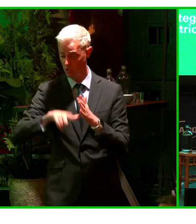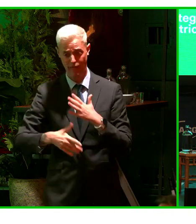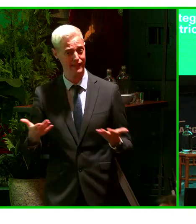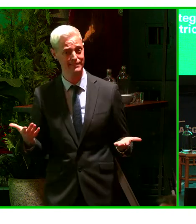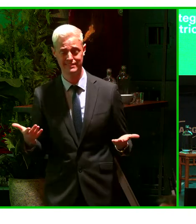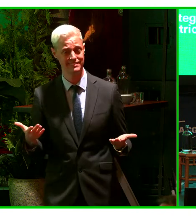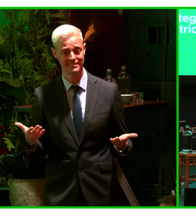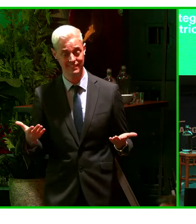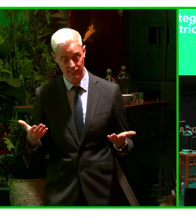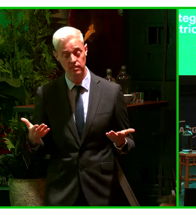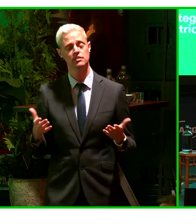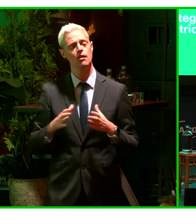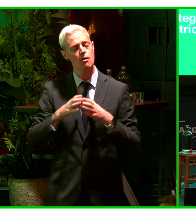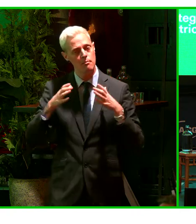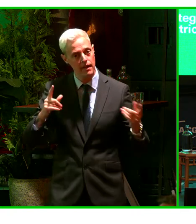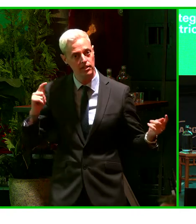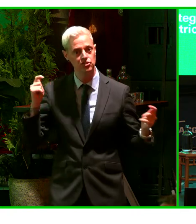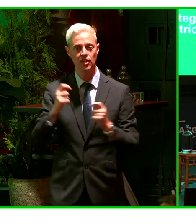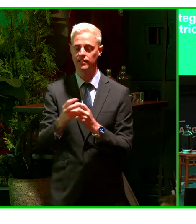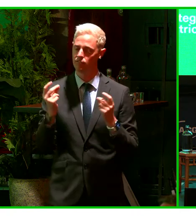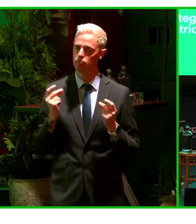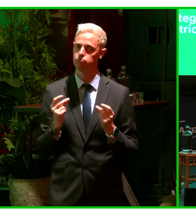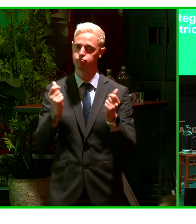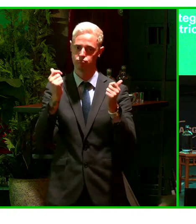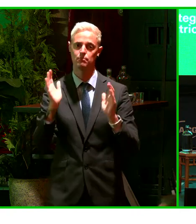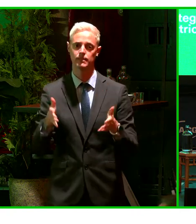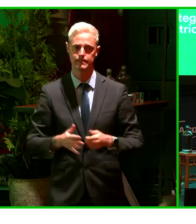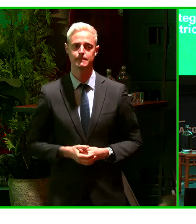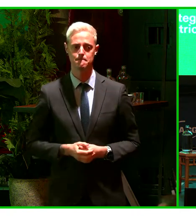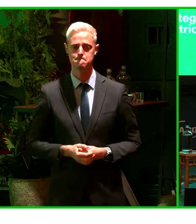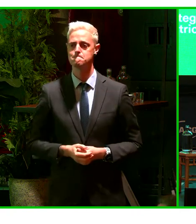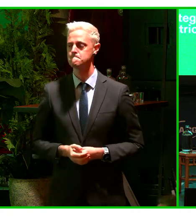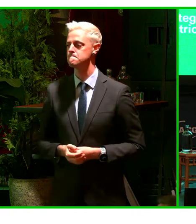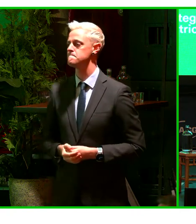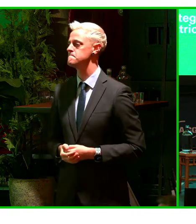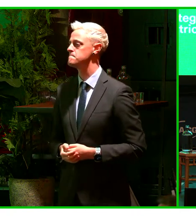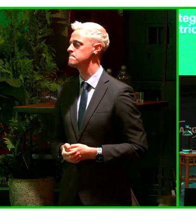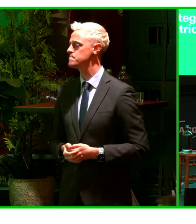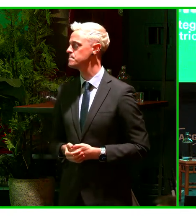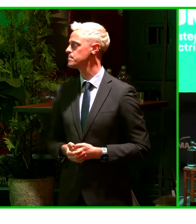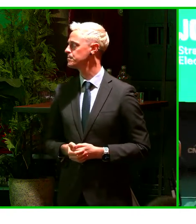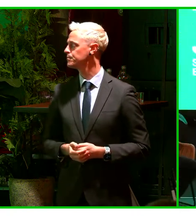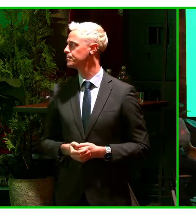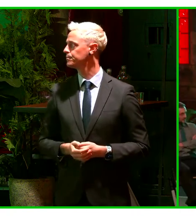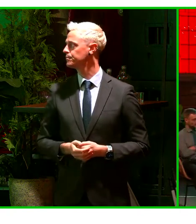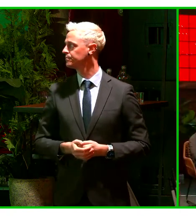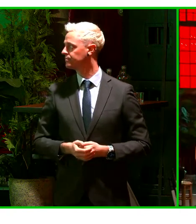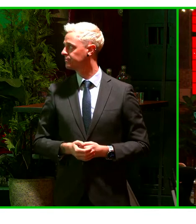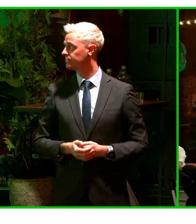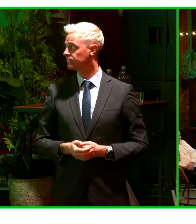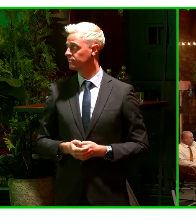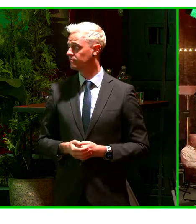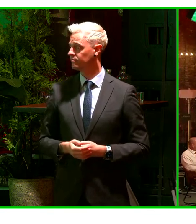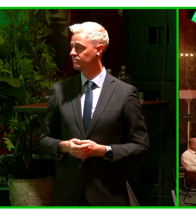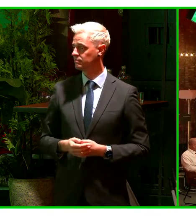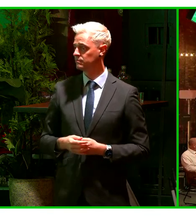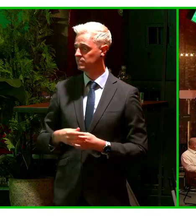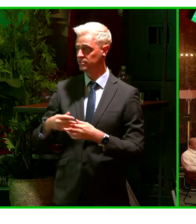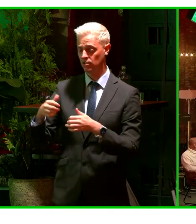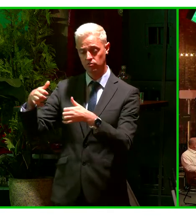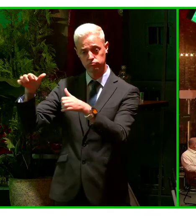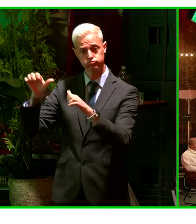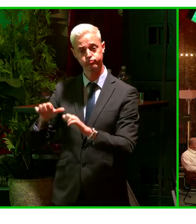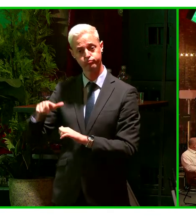big changes need to happen, and they need to happen now. Thank you. Next up, I've got Matt